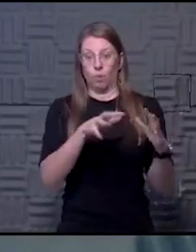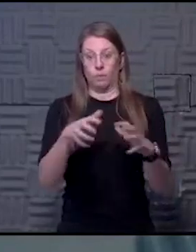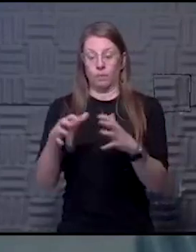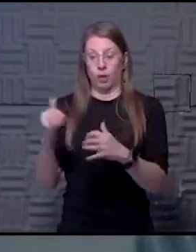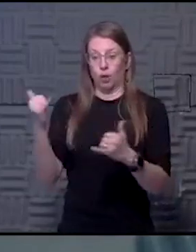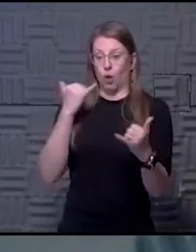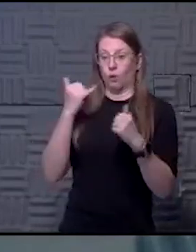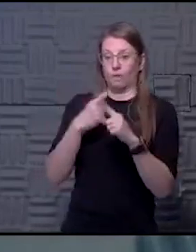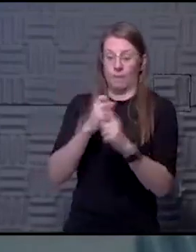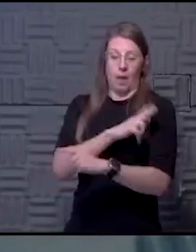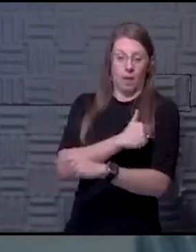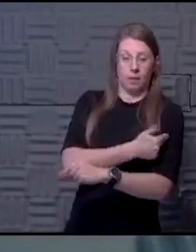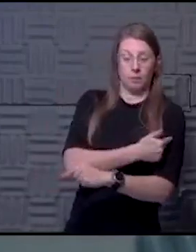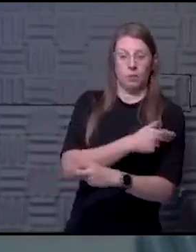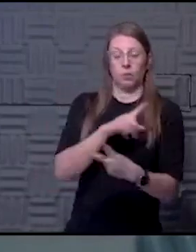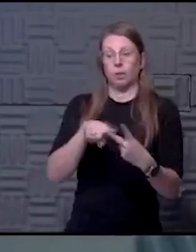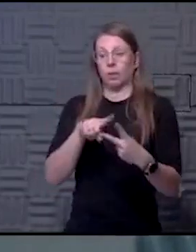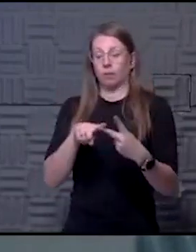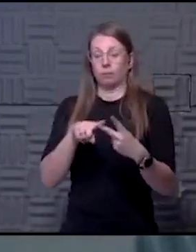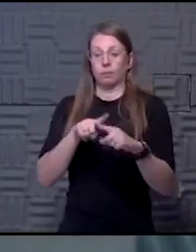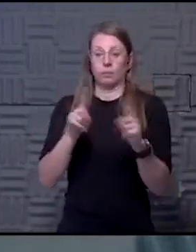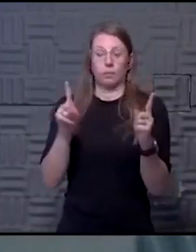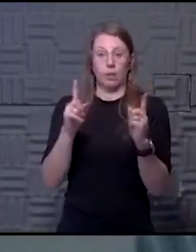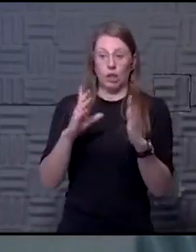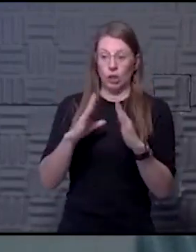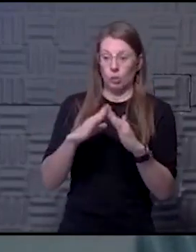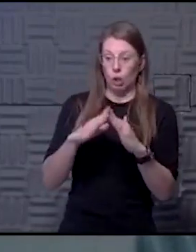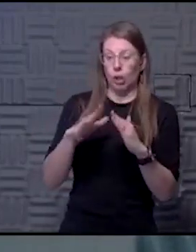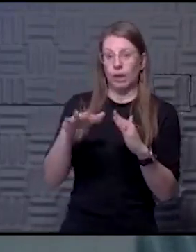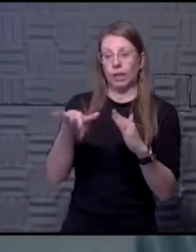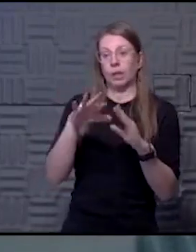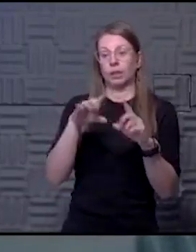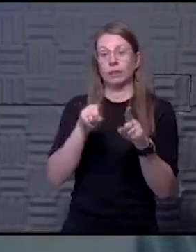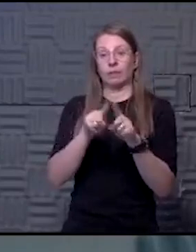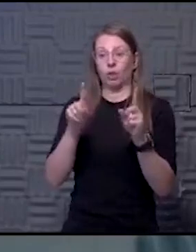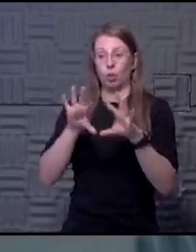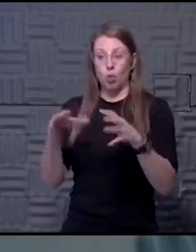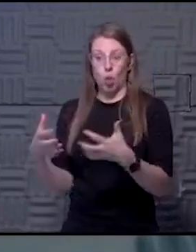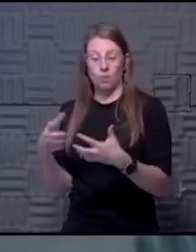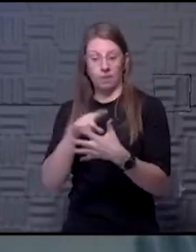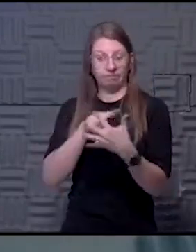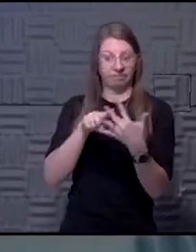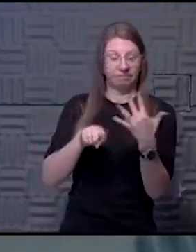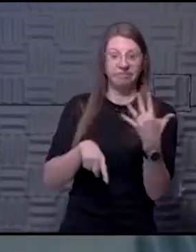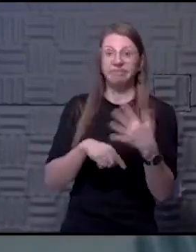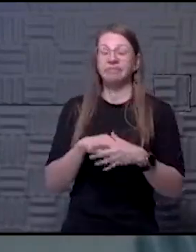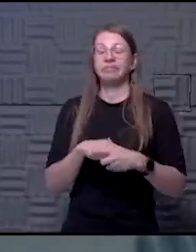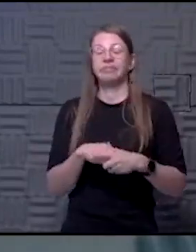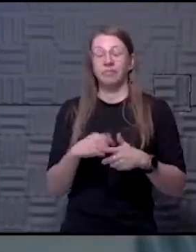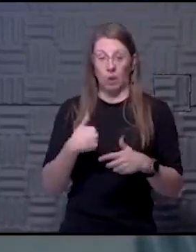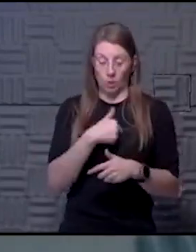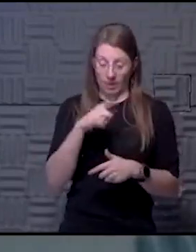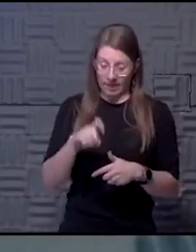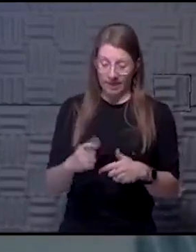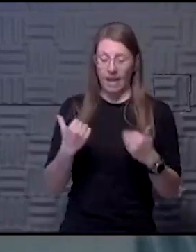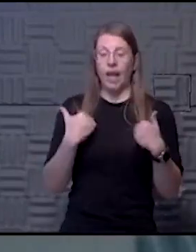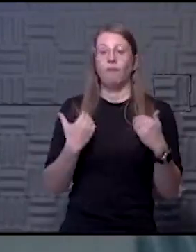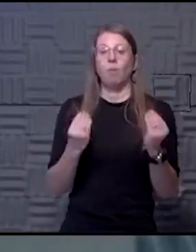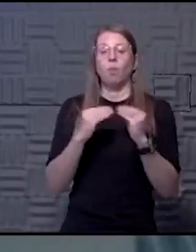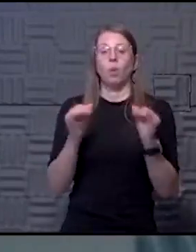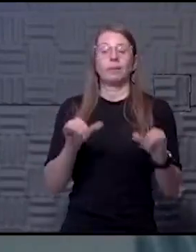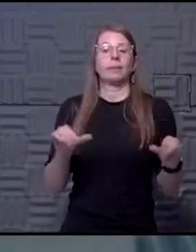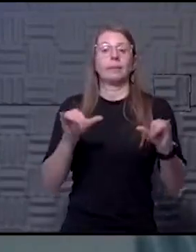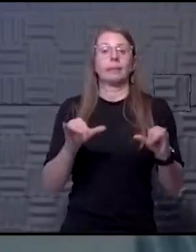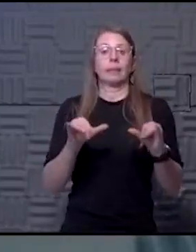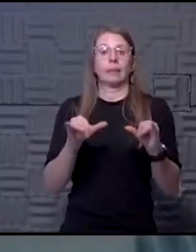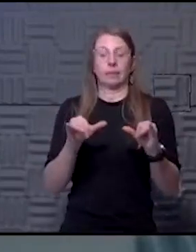that have come from hospitals. They've come from different community entities and groups, et cetera. We need to have more